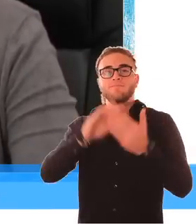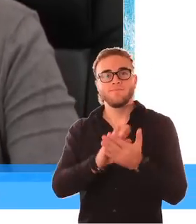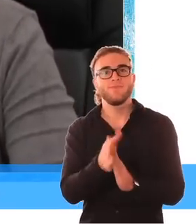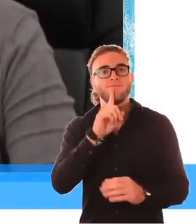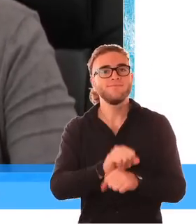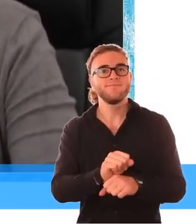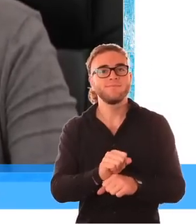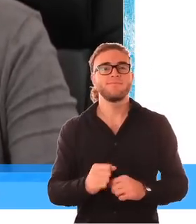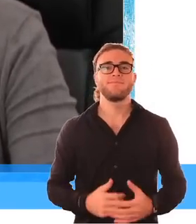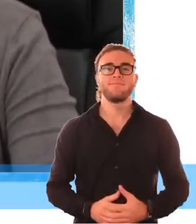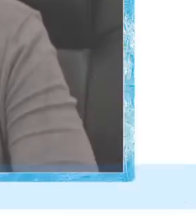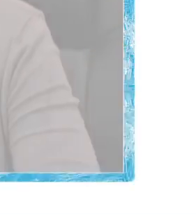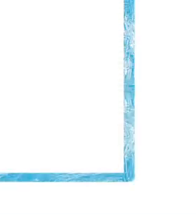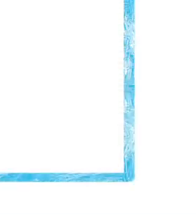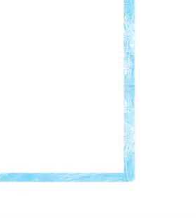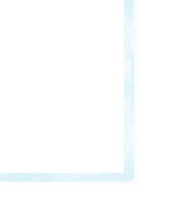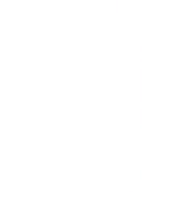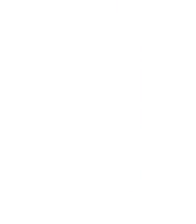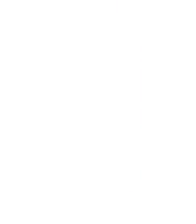see their vision become a reality.